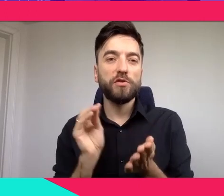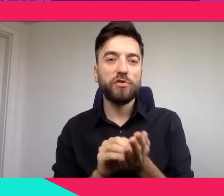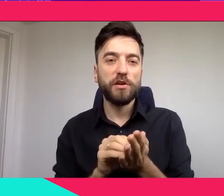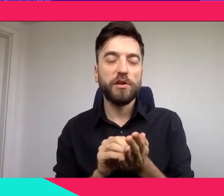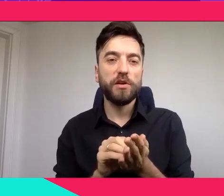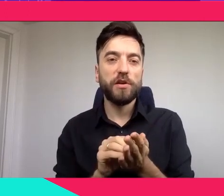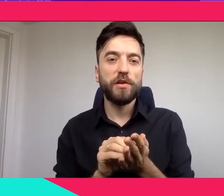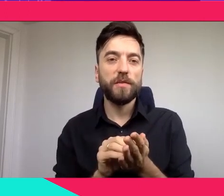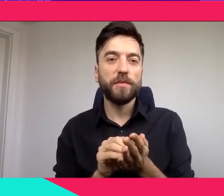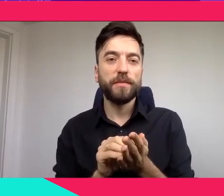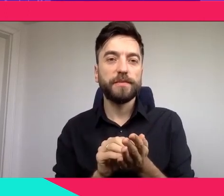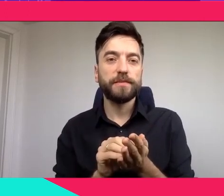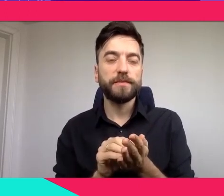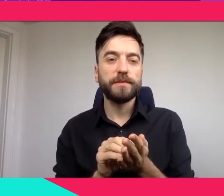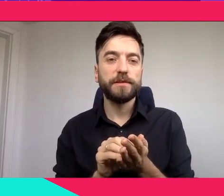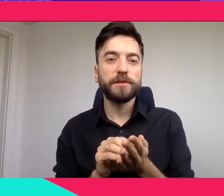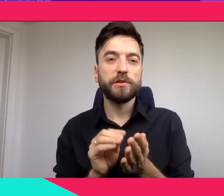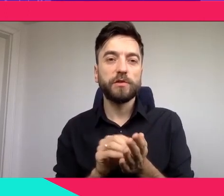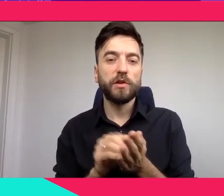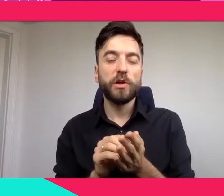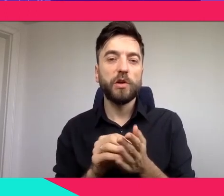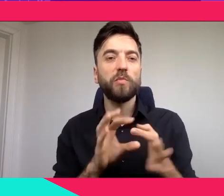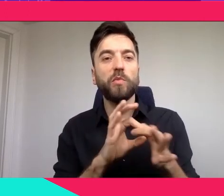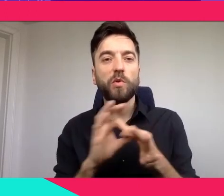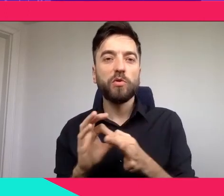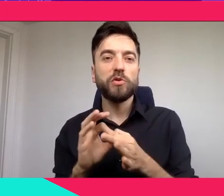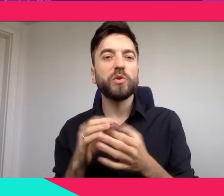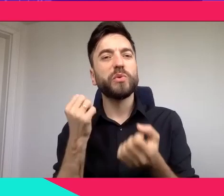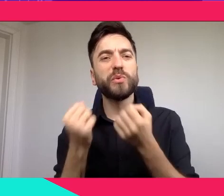to express their problems through words.